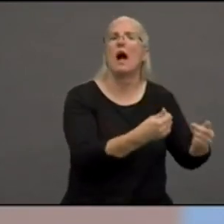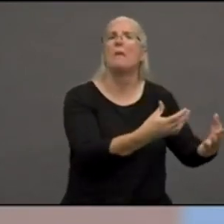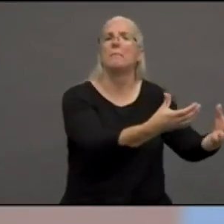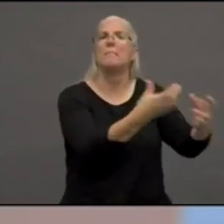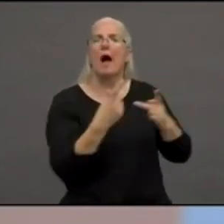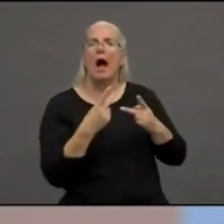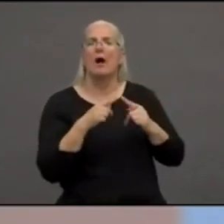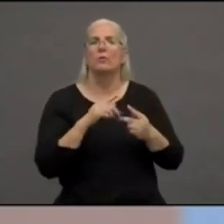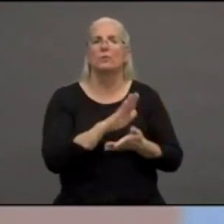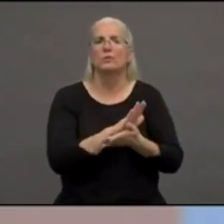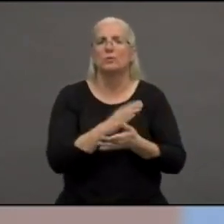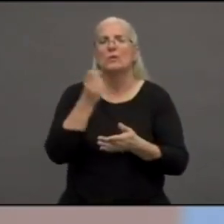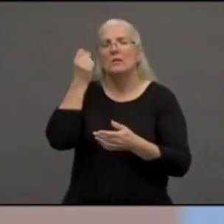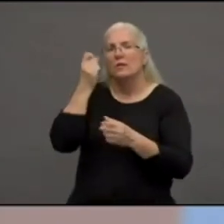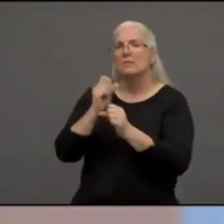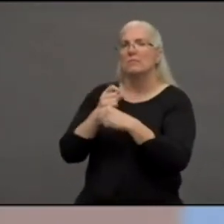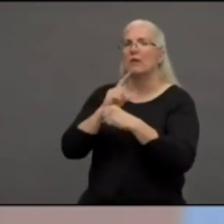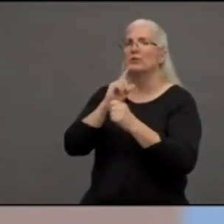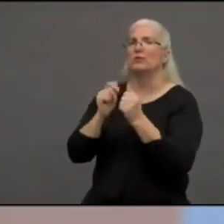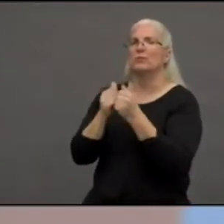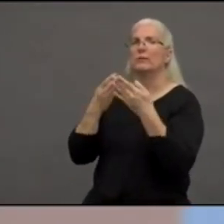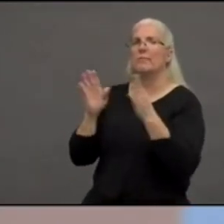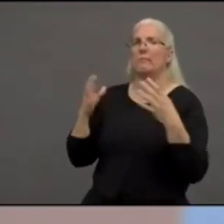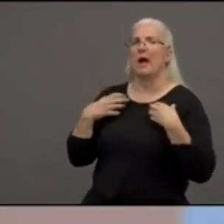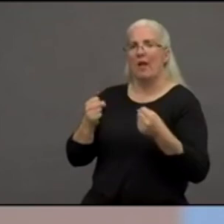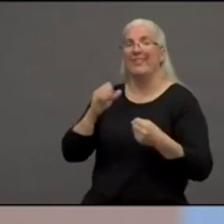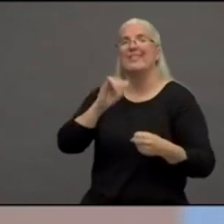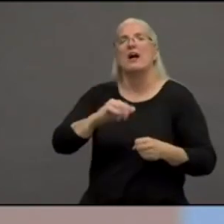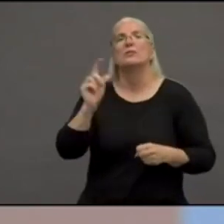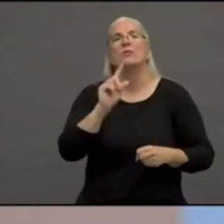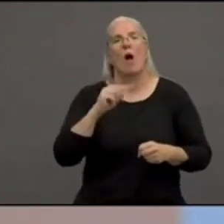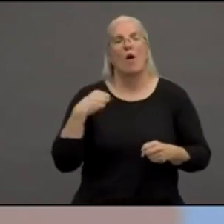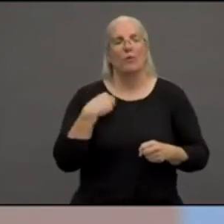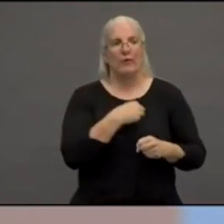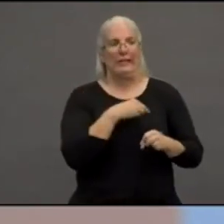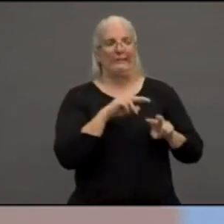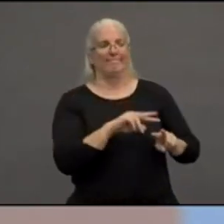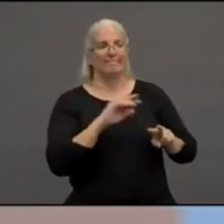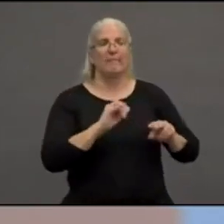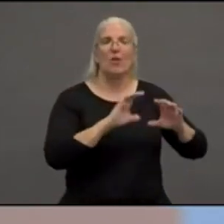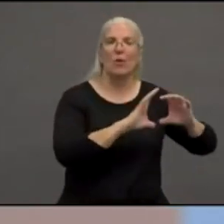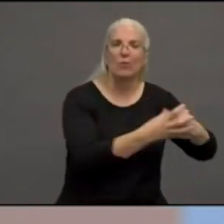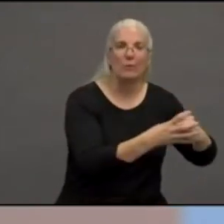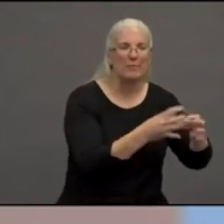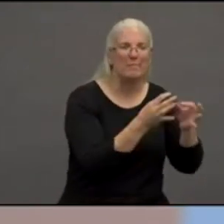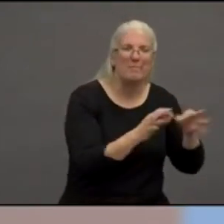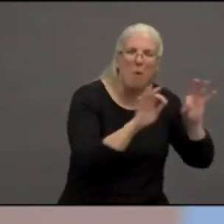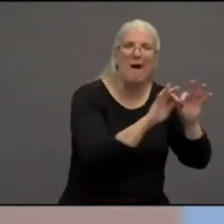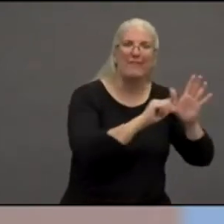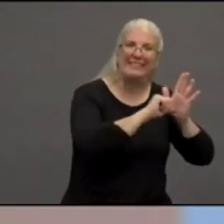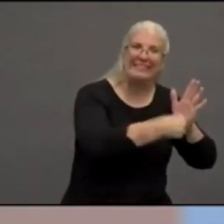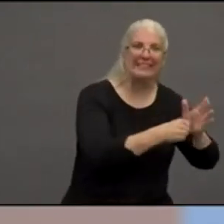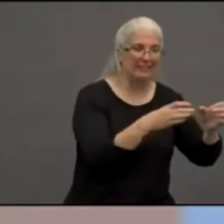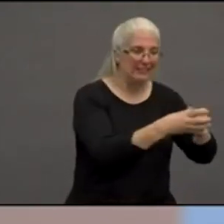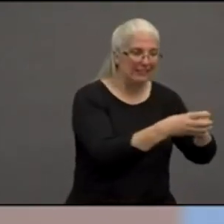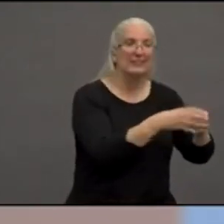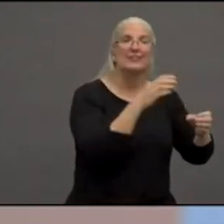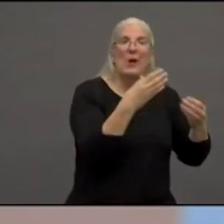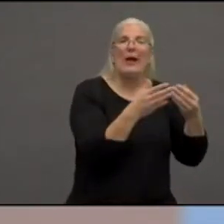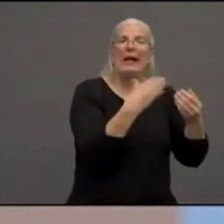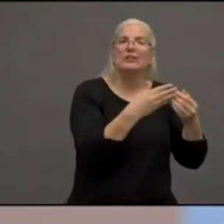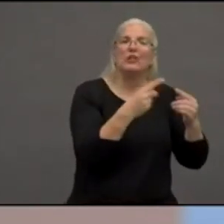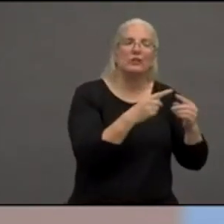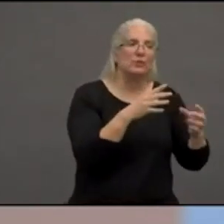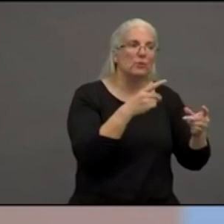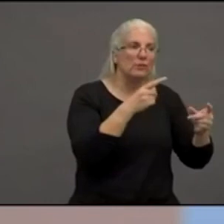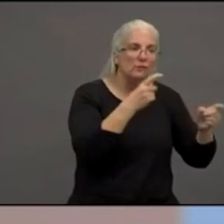back. So that's where the cohorting becomes really important, because then you can maintain who has been in proximity to